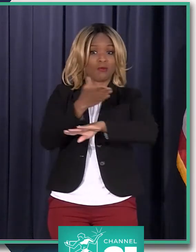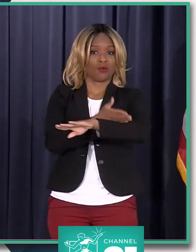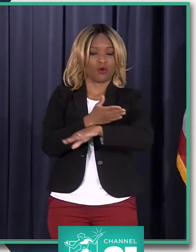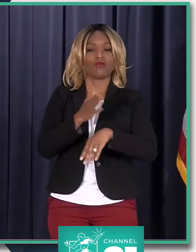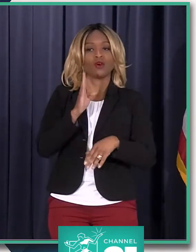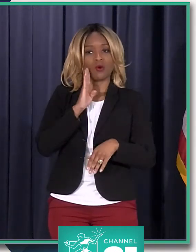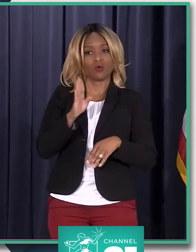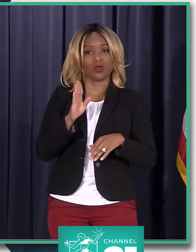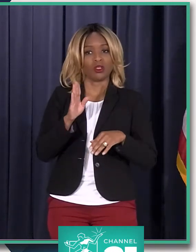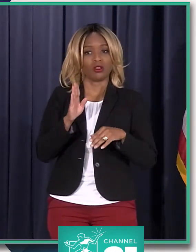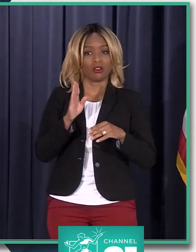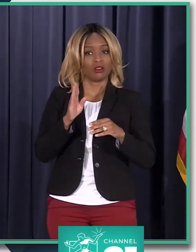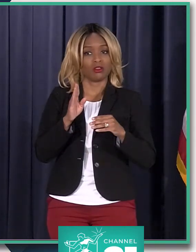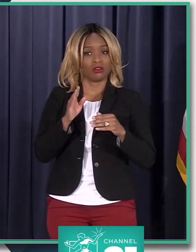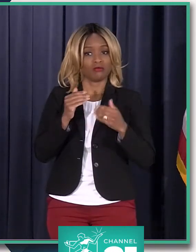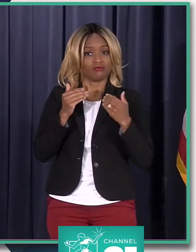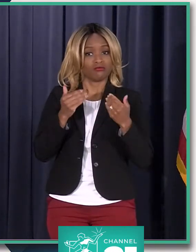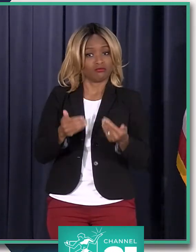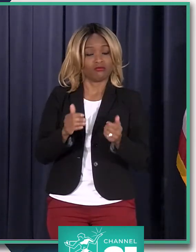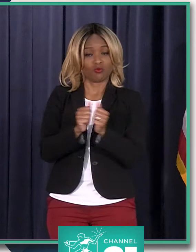to exercise a breach of contract provisions.